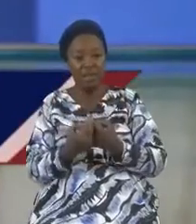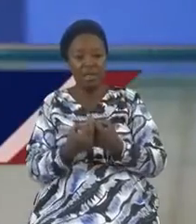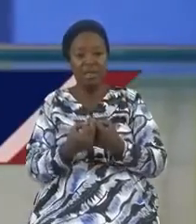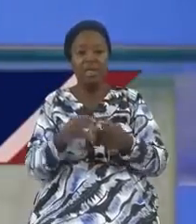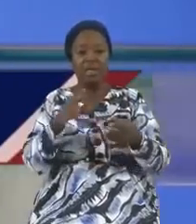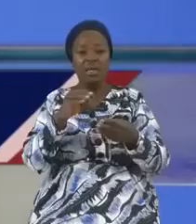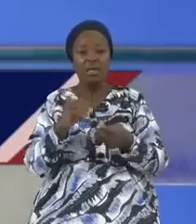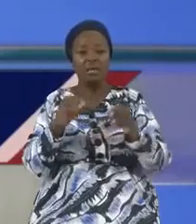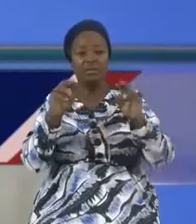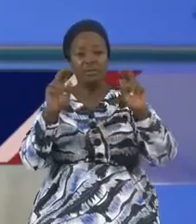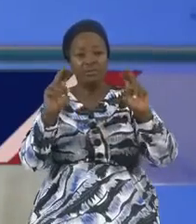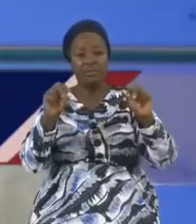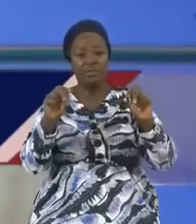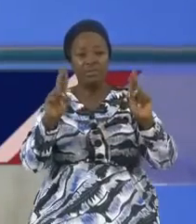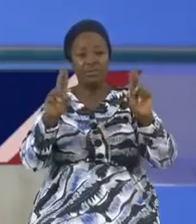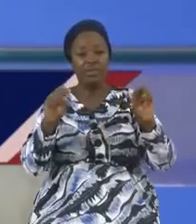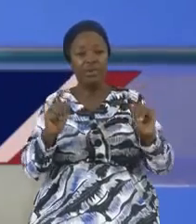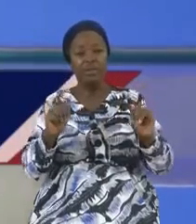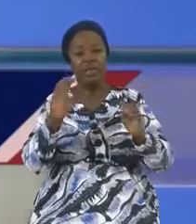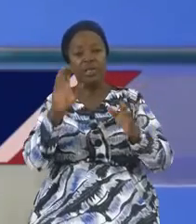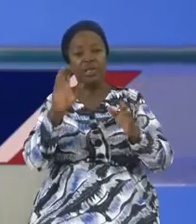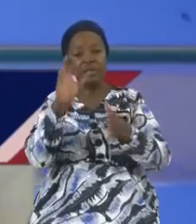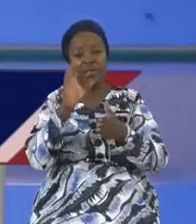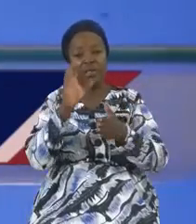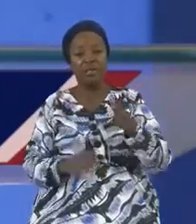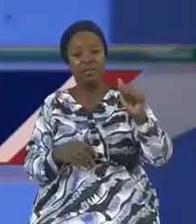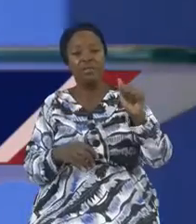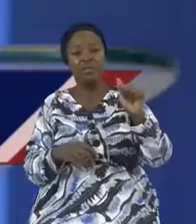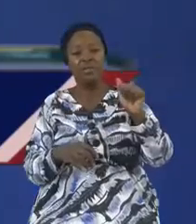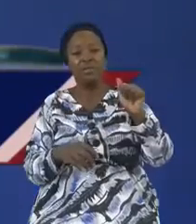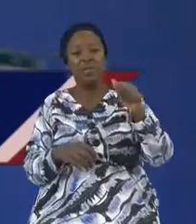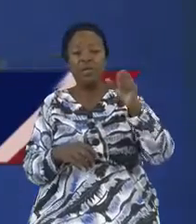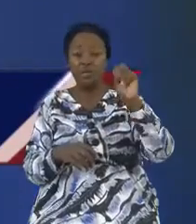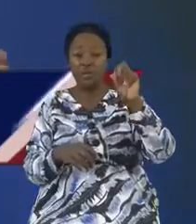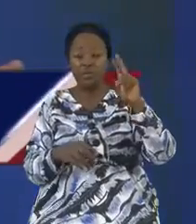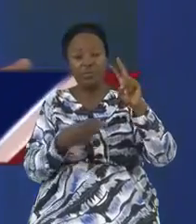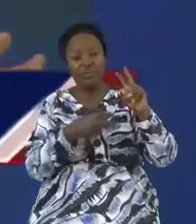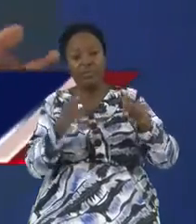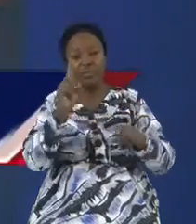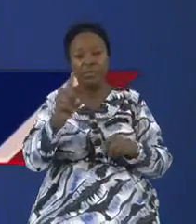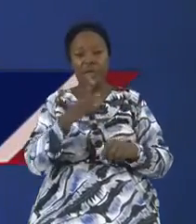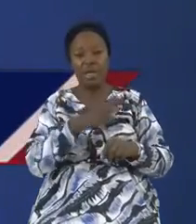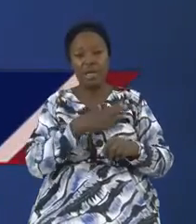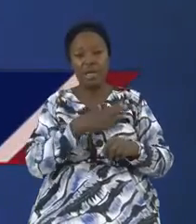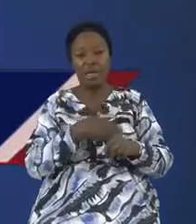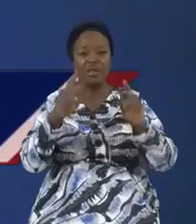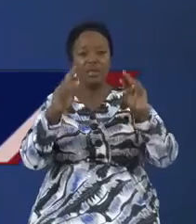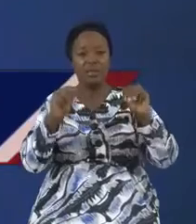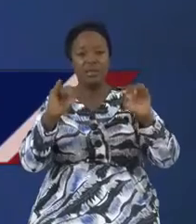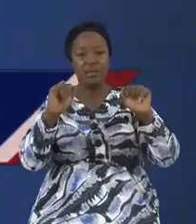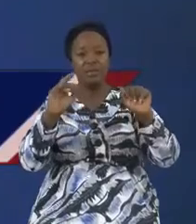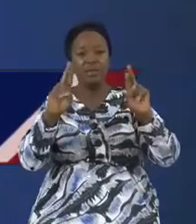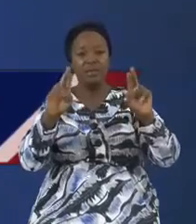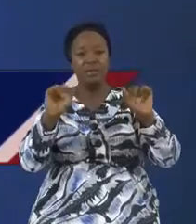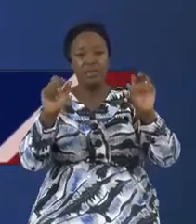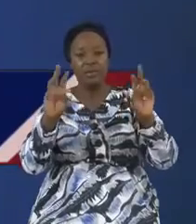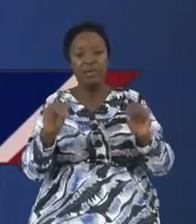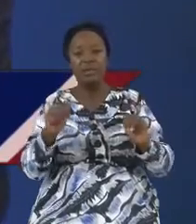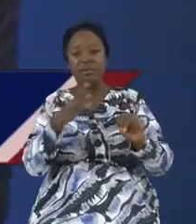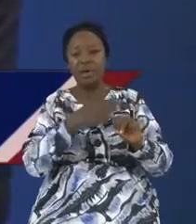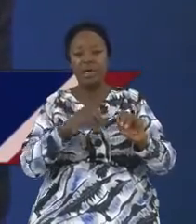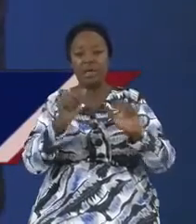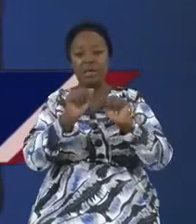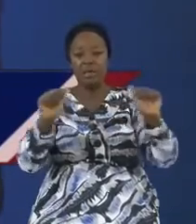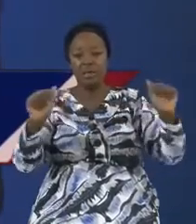verse 1. In Numbers chapter 12, verse 1, and Miriam and Aaron, remember, Aaron